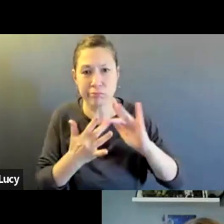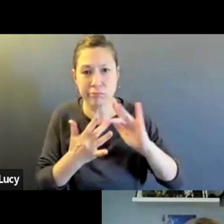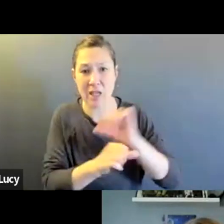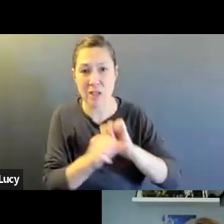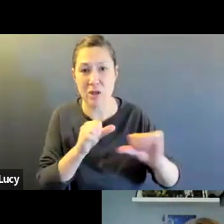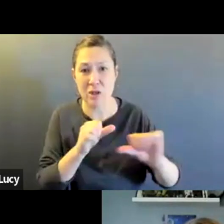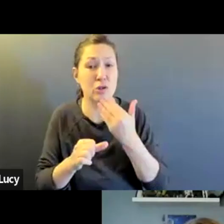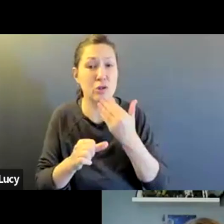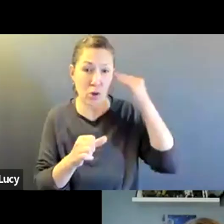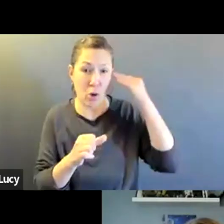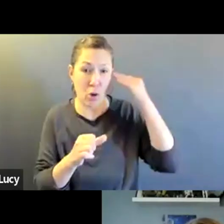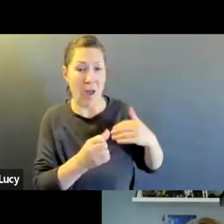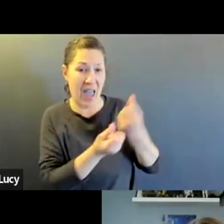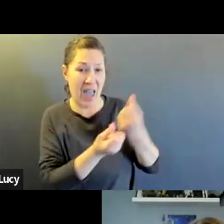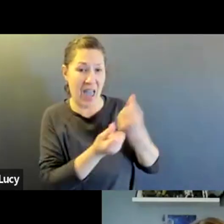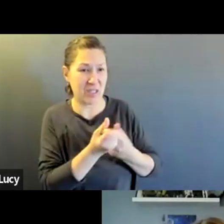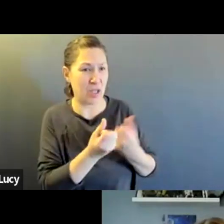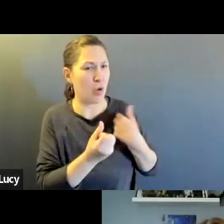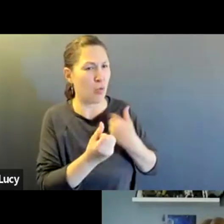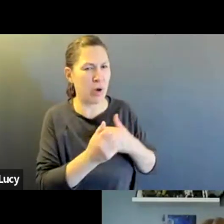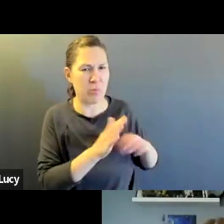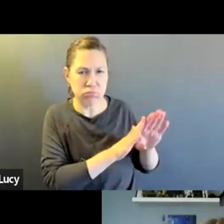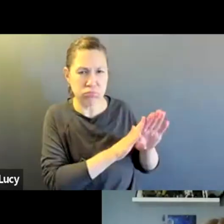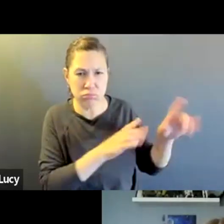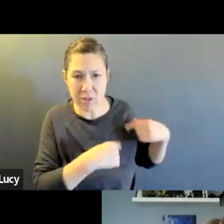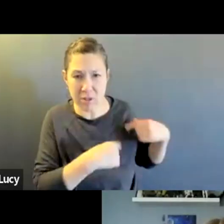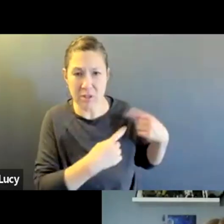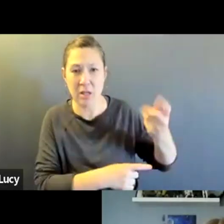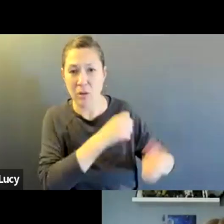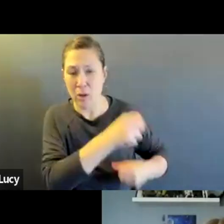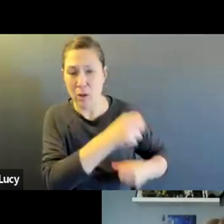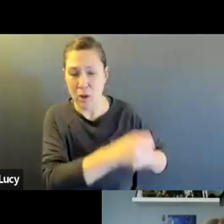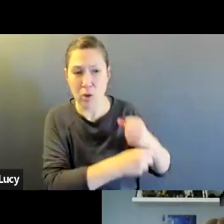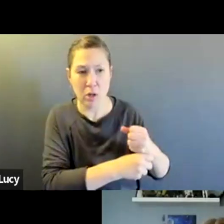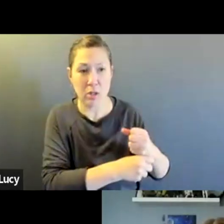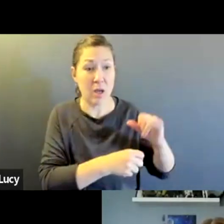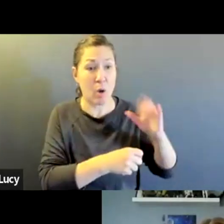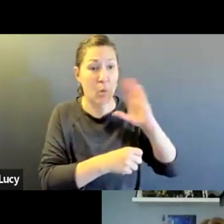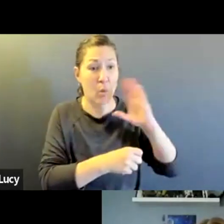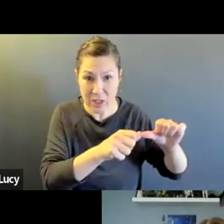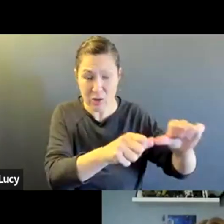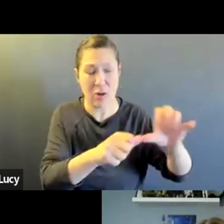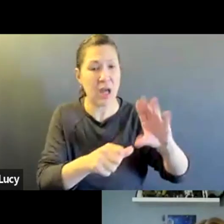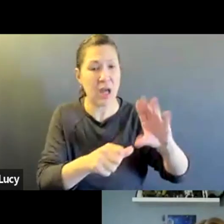that has already been building up not only continues, but that there will be more advocacy in the future and future coalitions to work